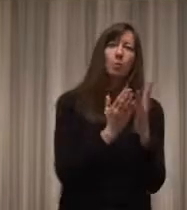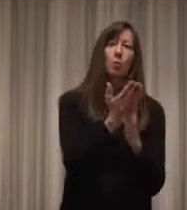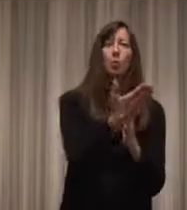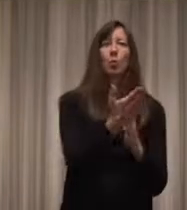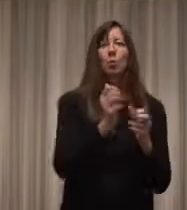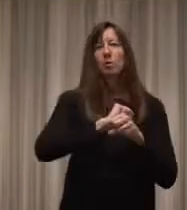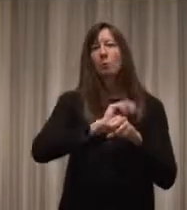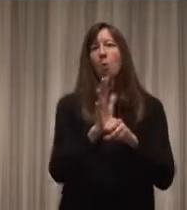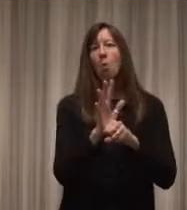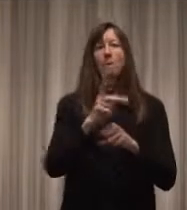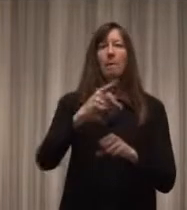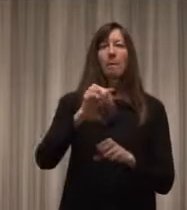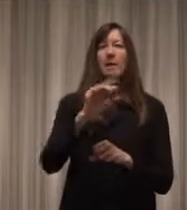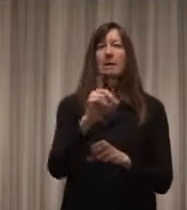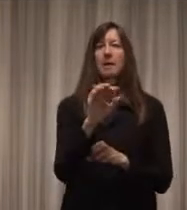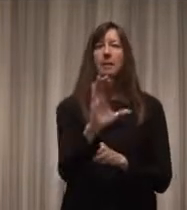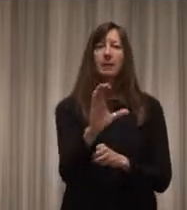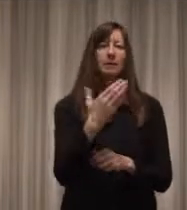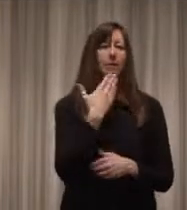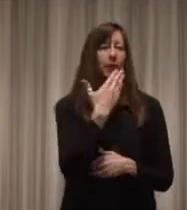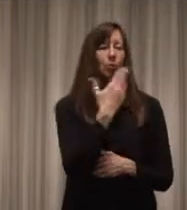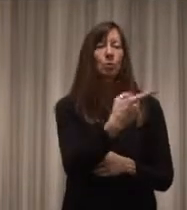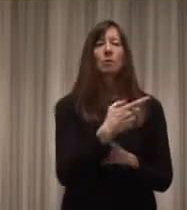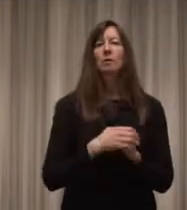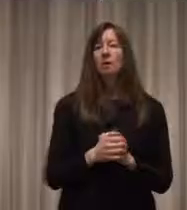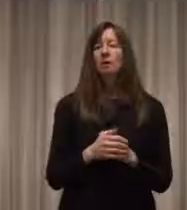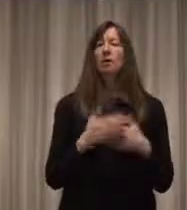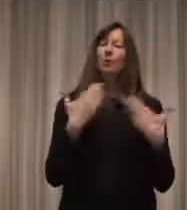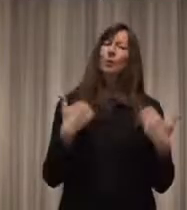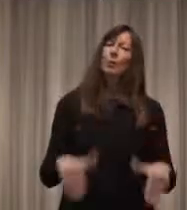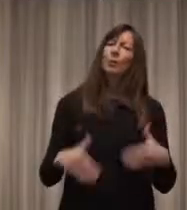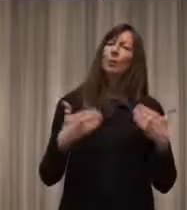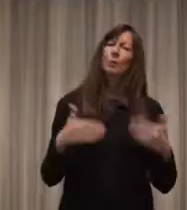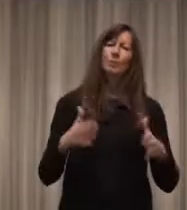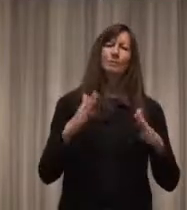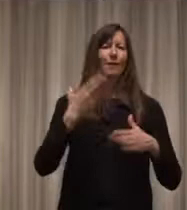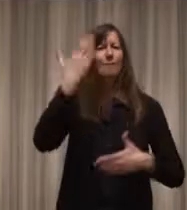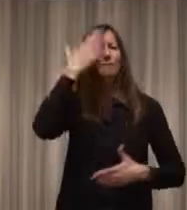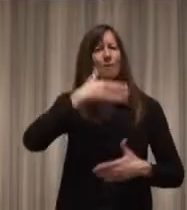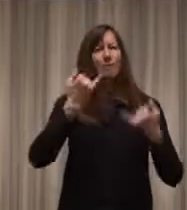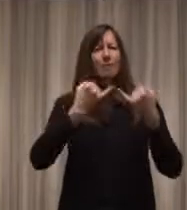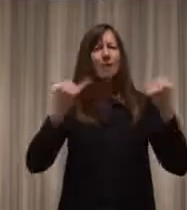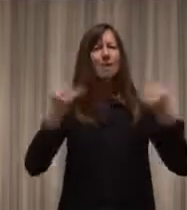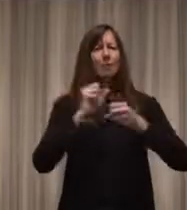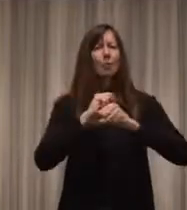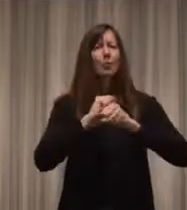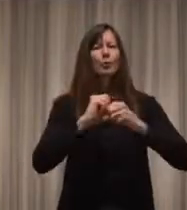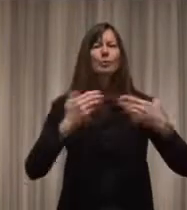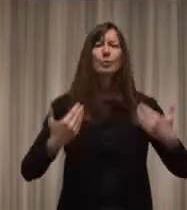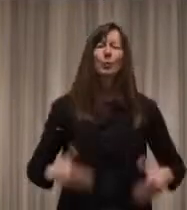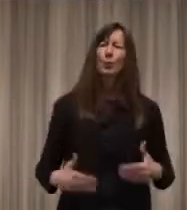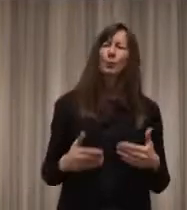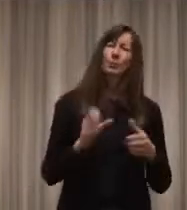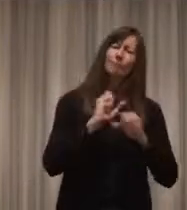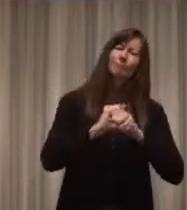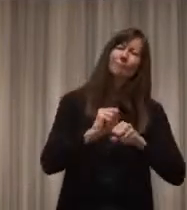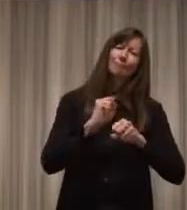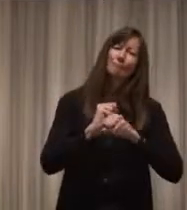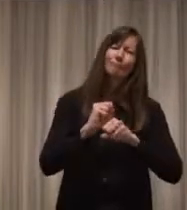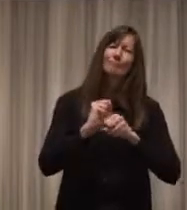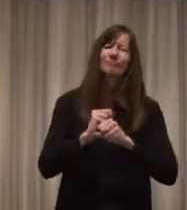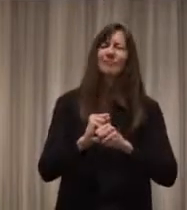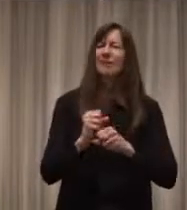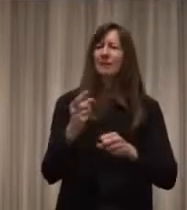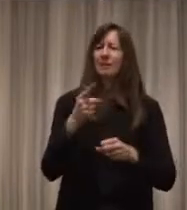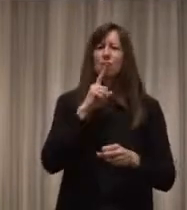to be to show that selflessness and that spirit of community. I especially want to thank, as